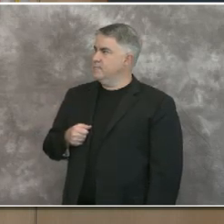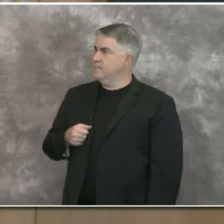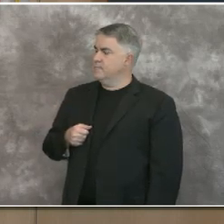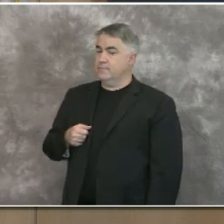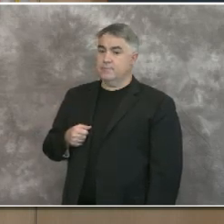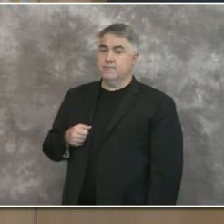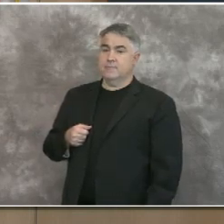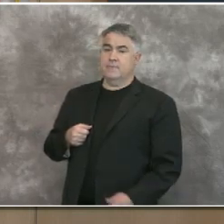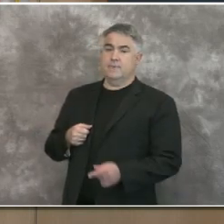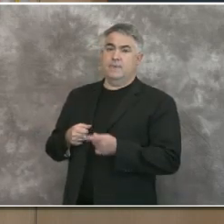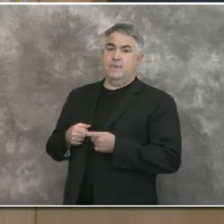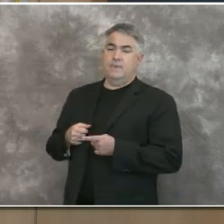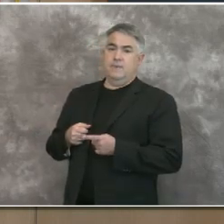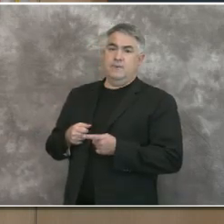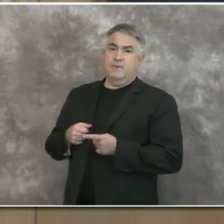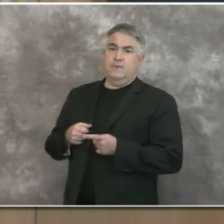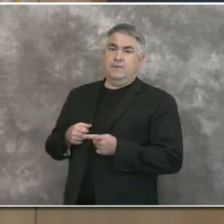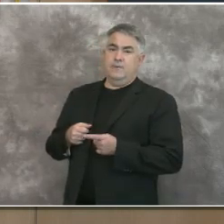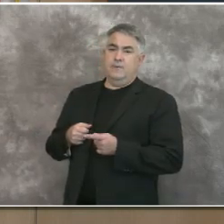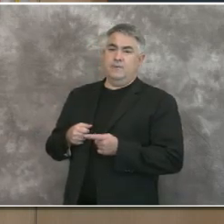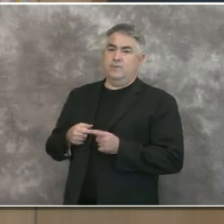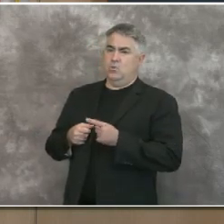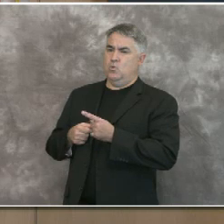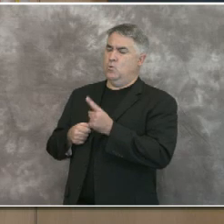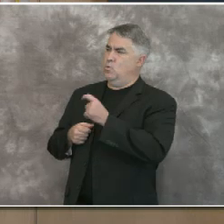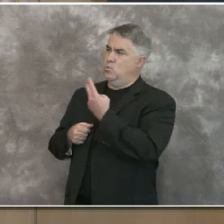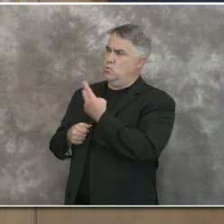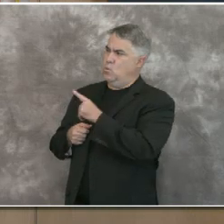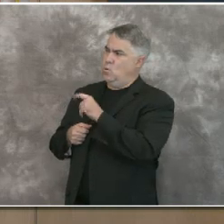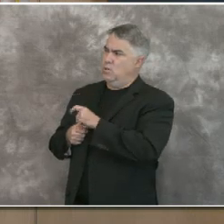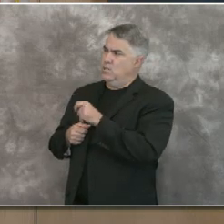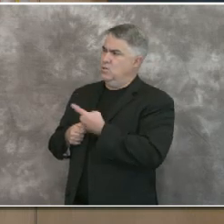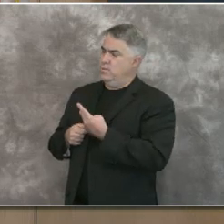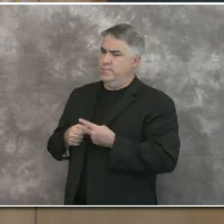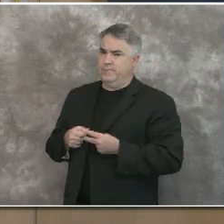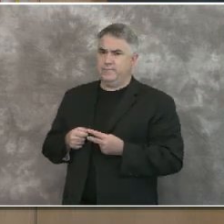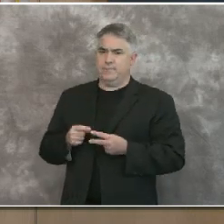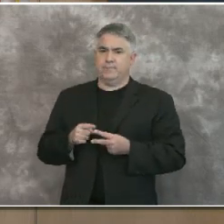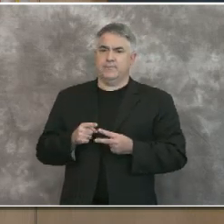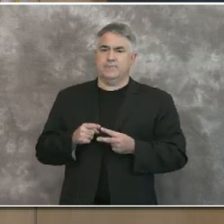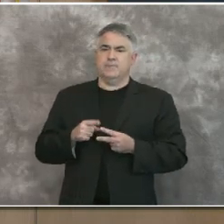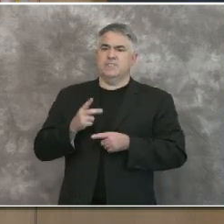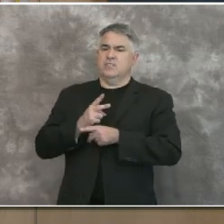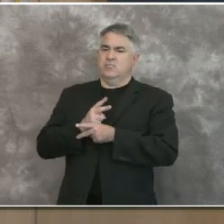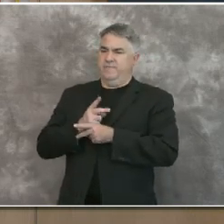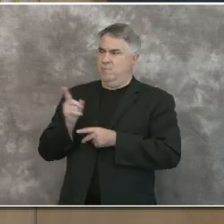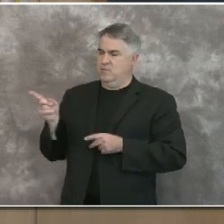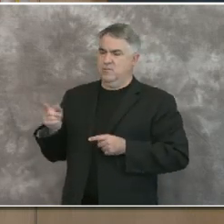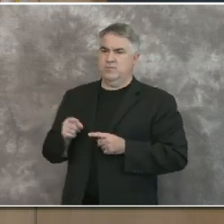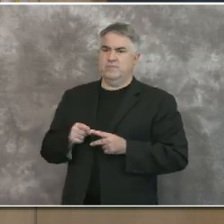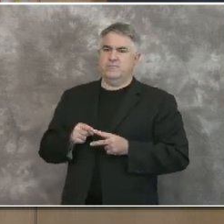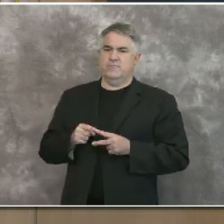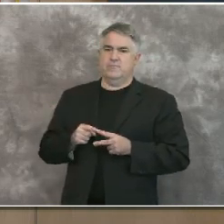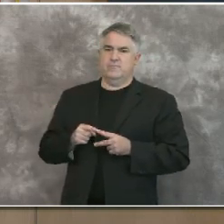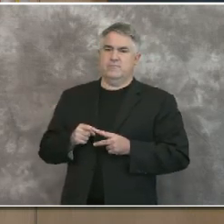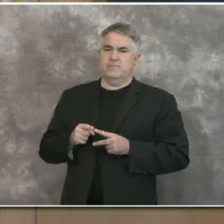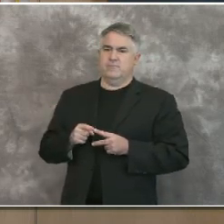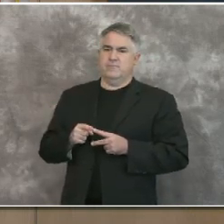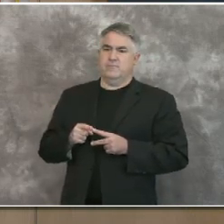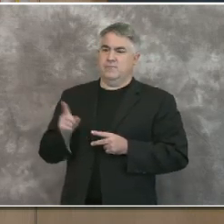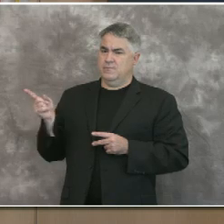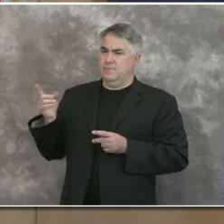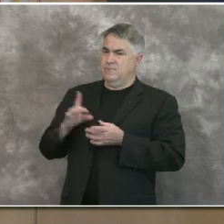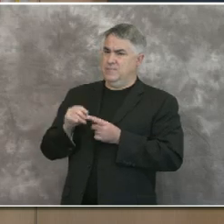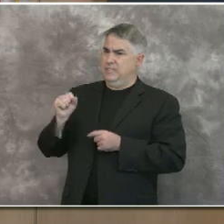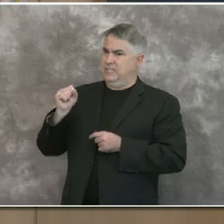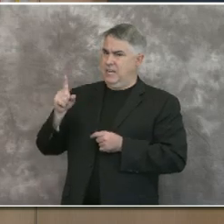Afternoon, all. I have two questions. First, for the supervisors, you've both said before that San Diego will not and